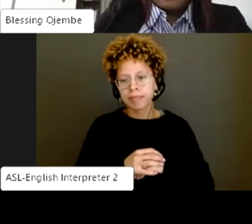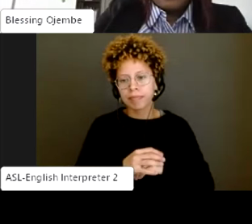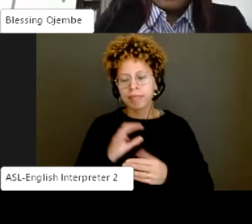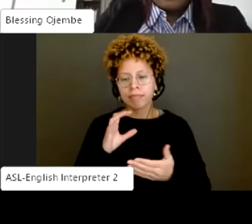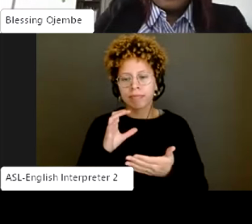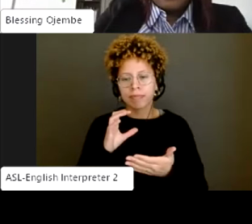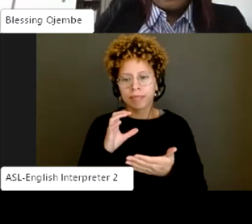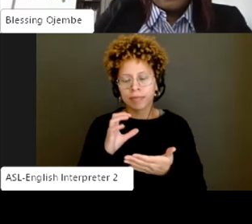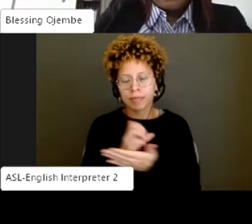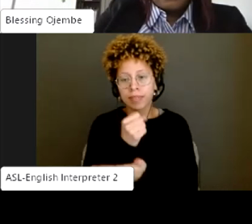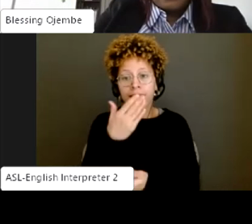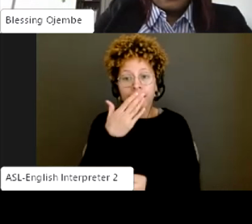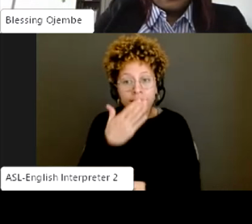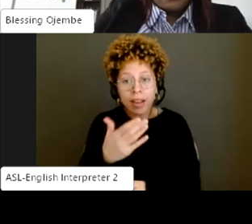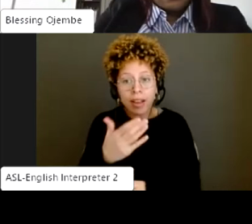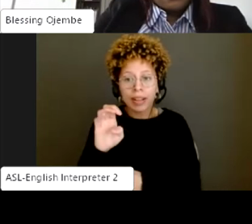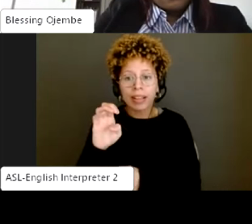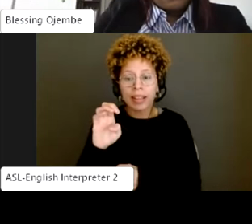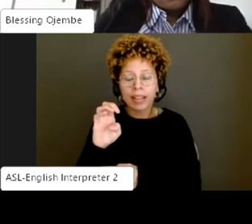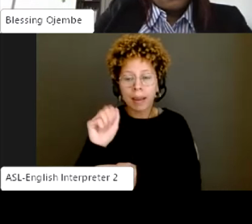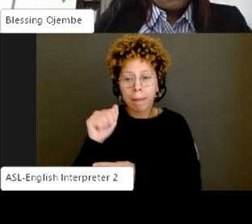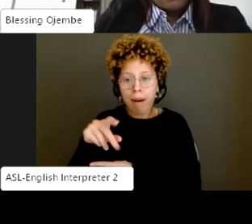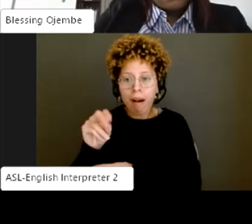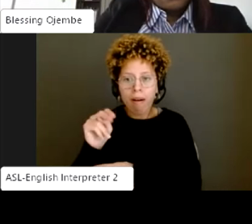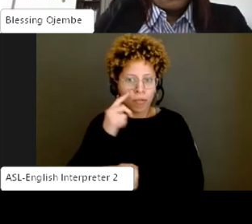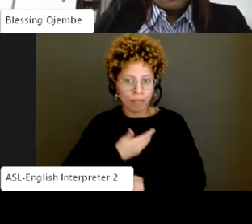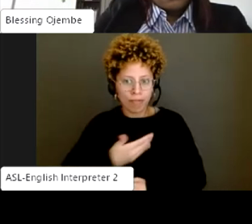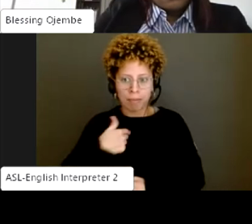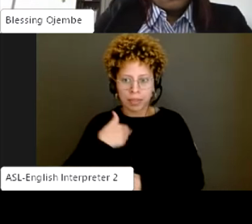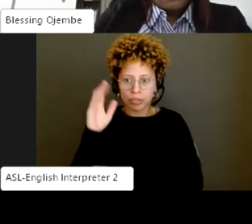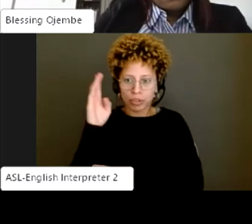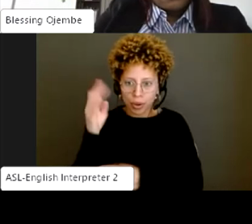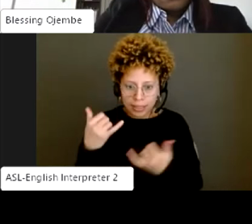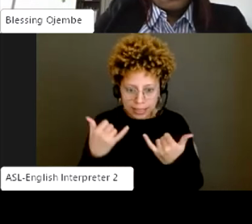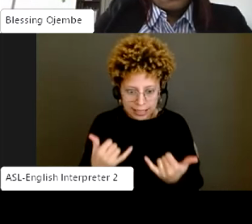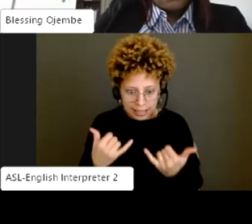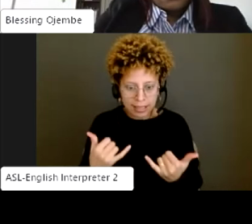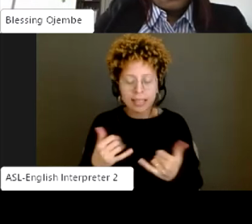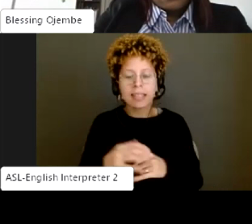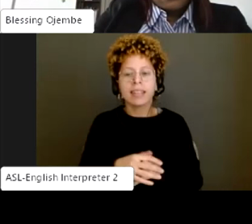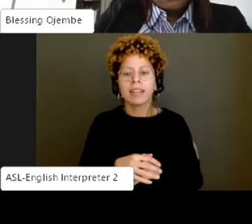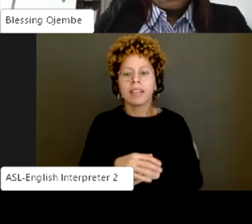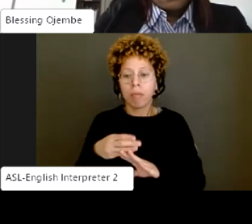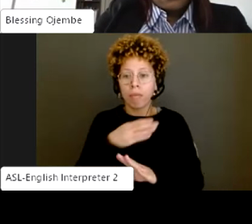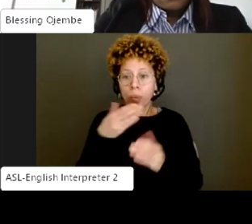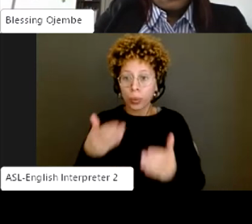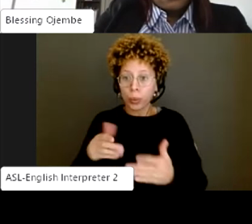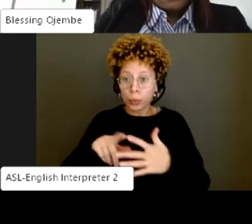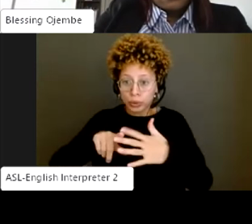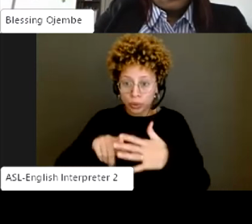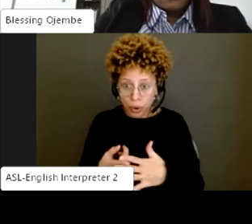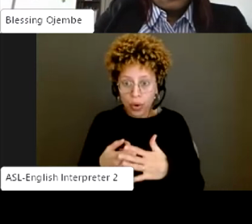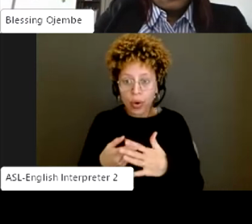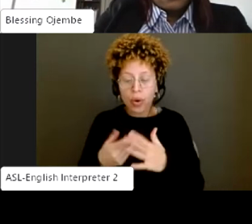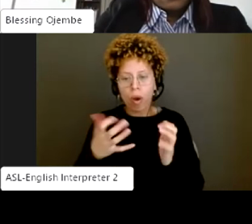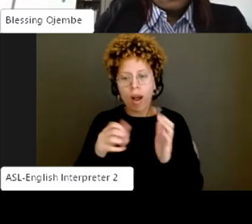us the opportunity to have our talk today. And before we start, we just wanted to kind of like